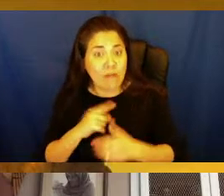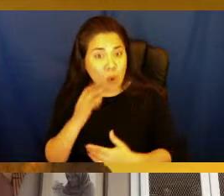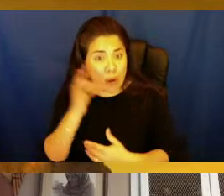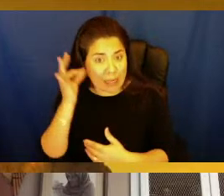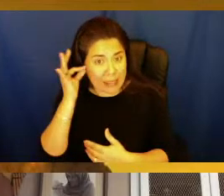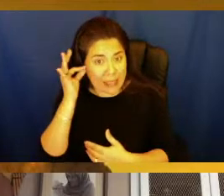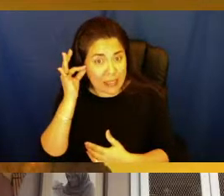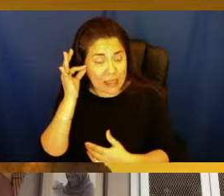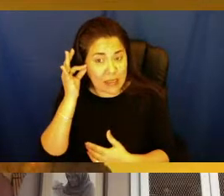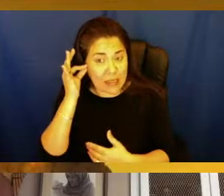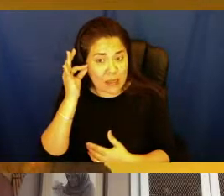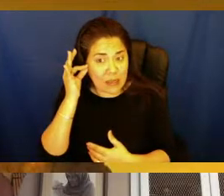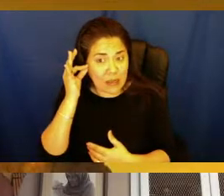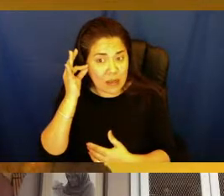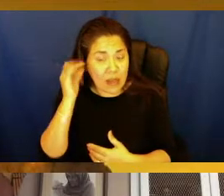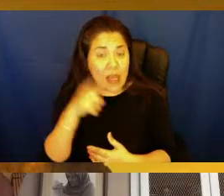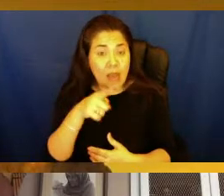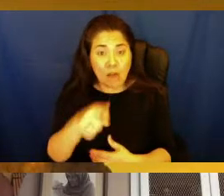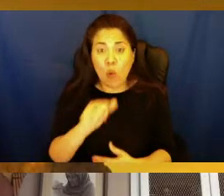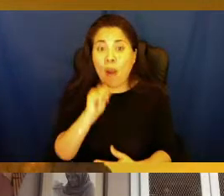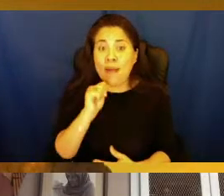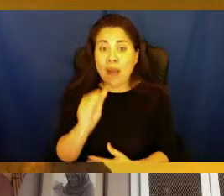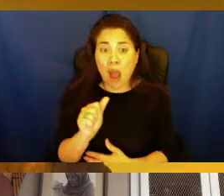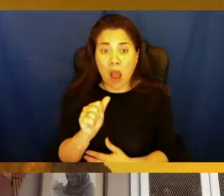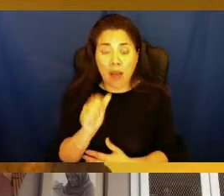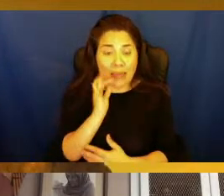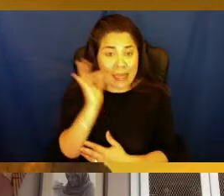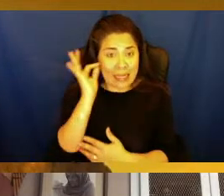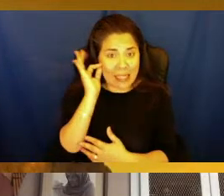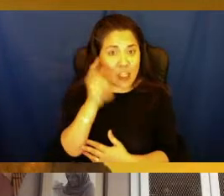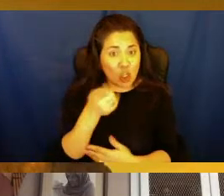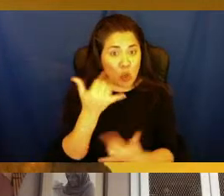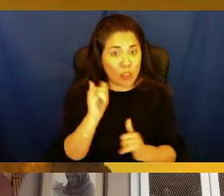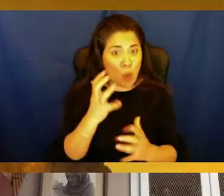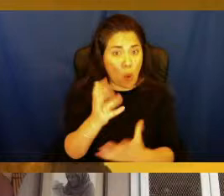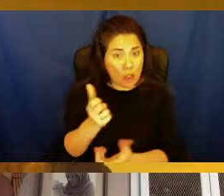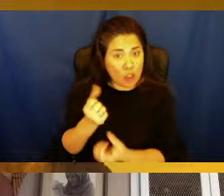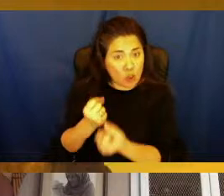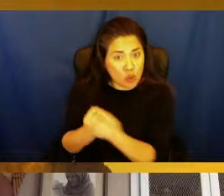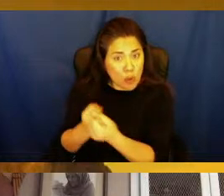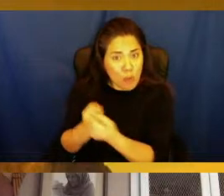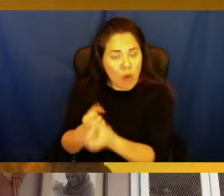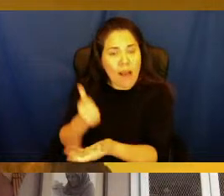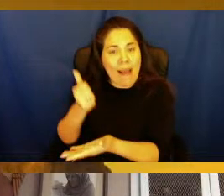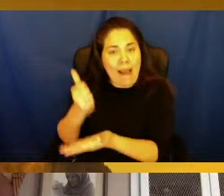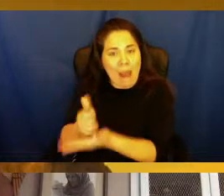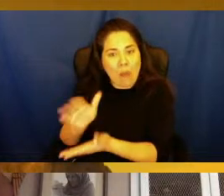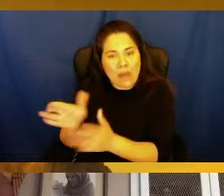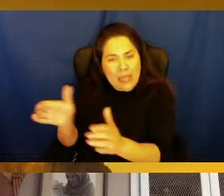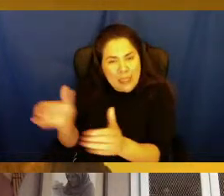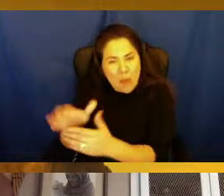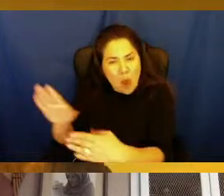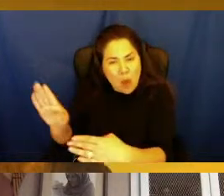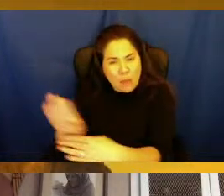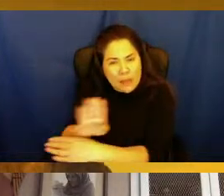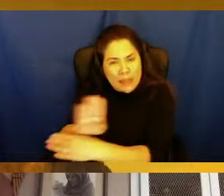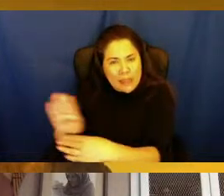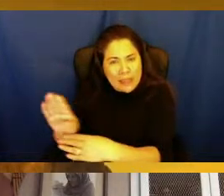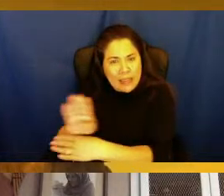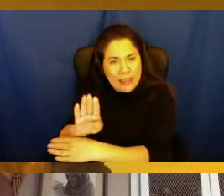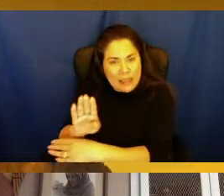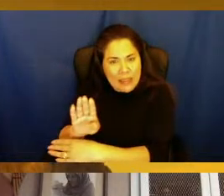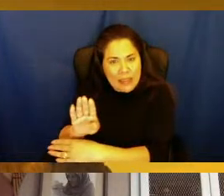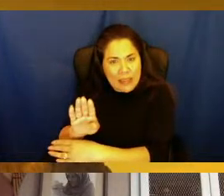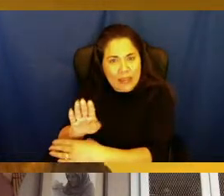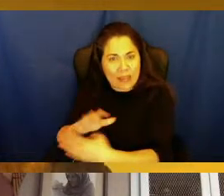So I think if you're a non-native person who wants to support urban native communities, is helping small native-owned businesses.